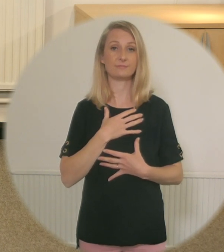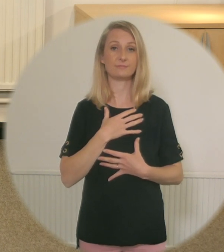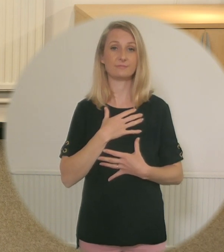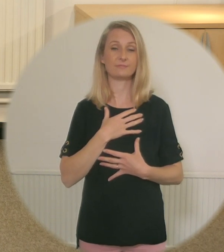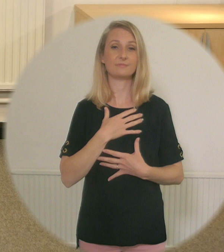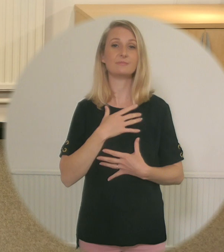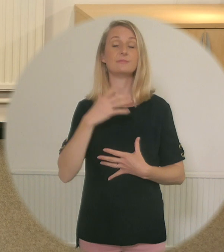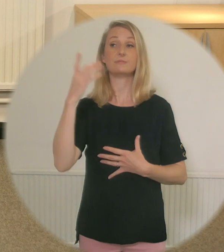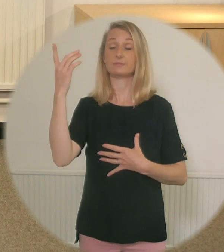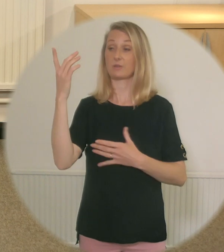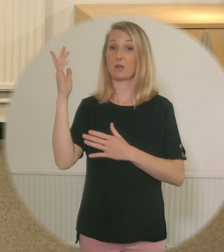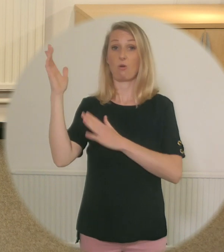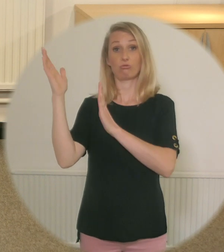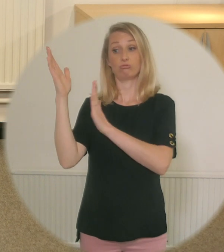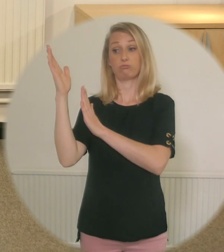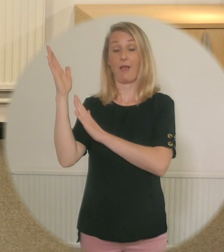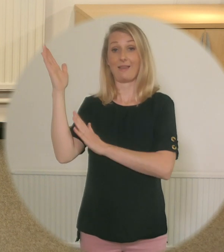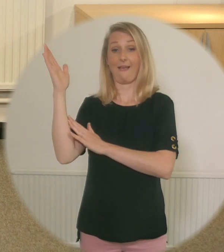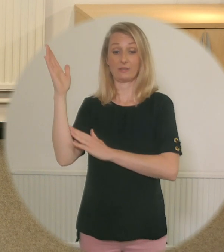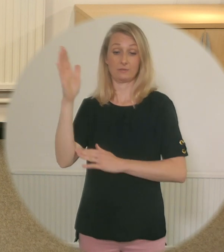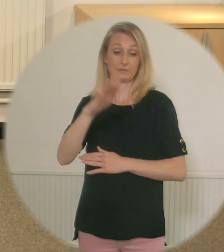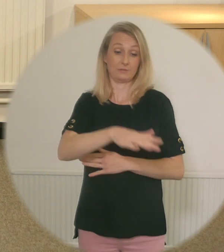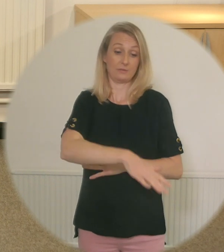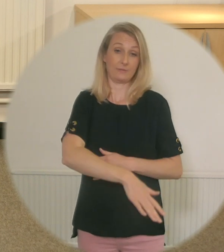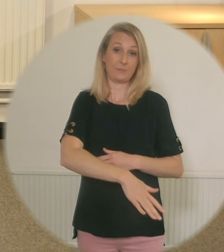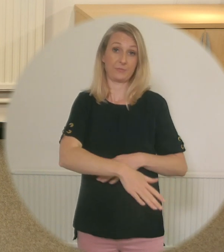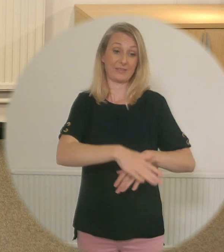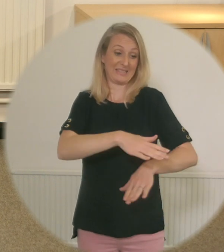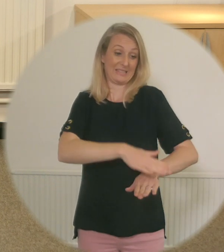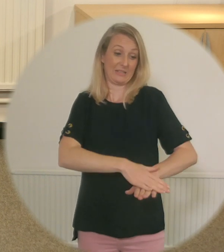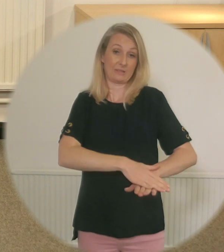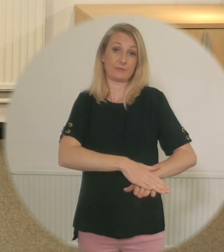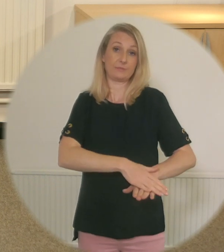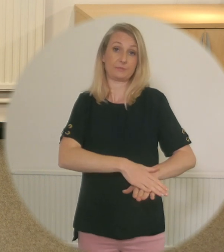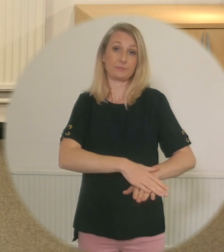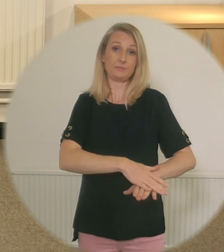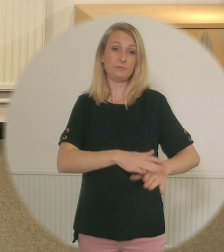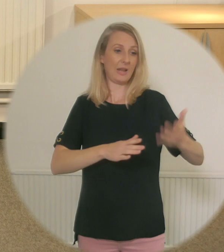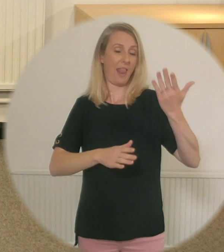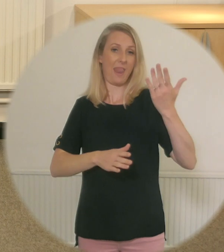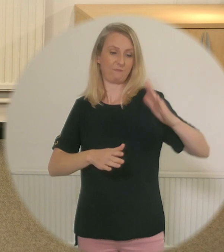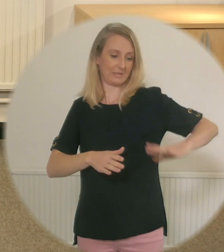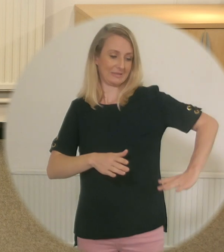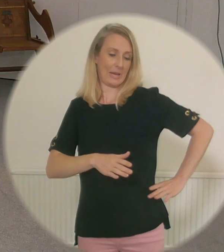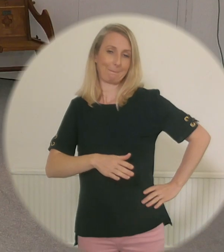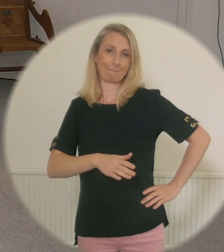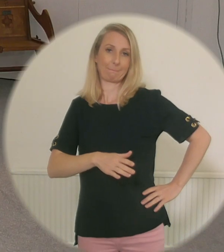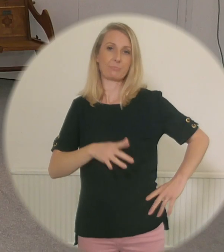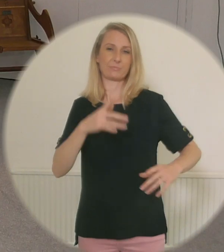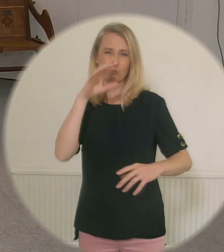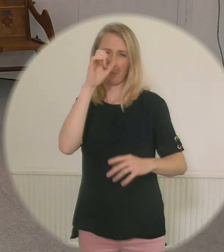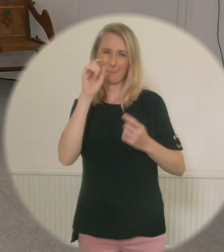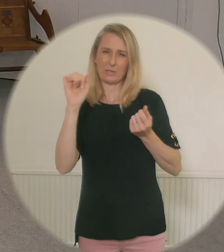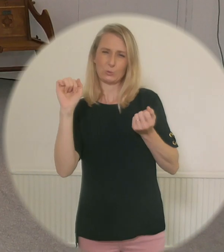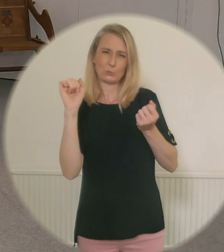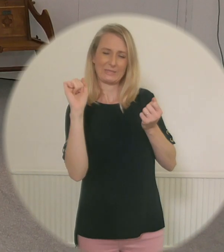My right hand now comes down to my left knee. My left hand comes down to my hip, and I'm twisting